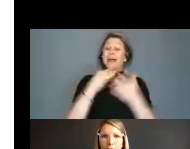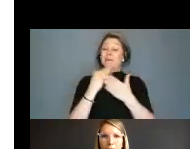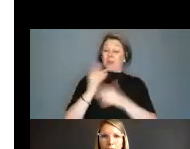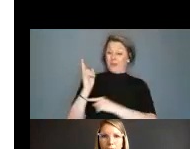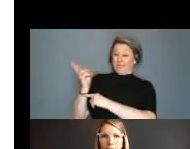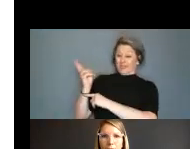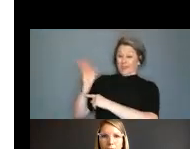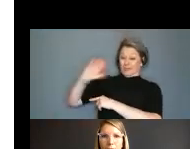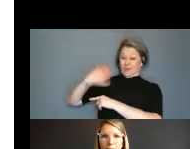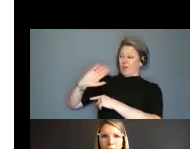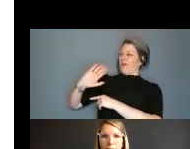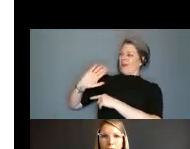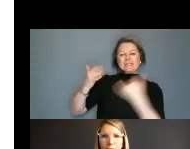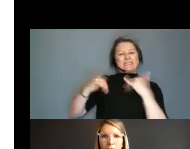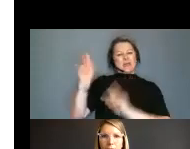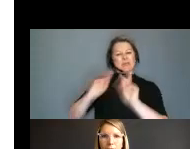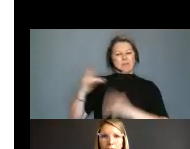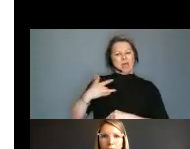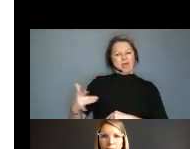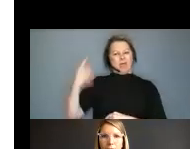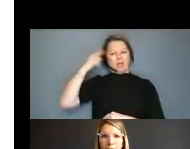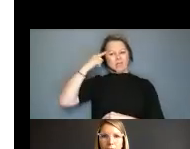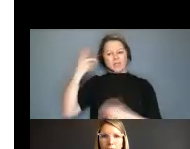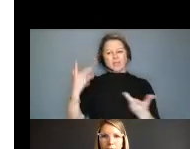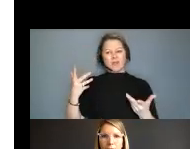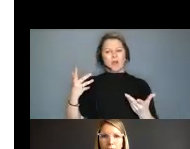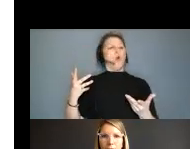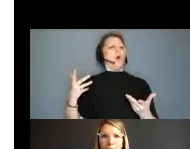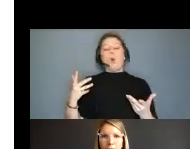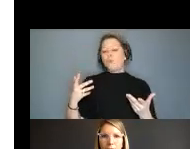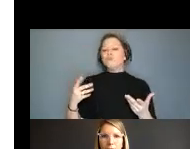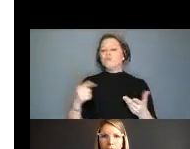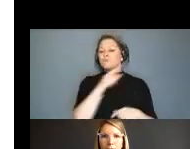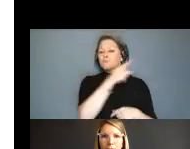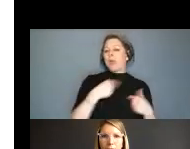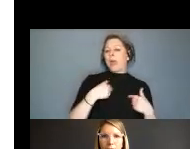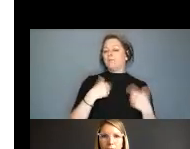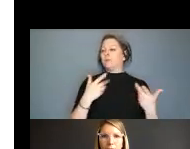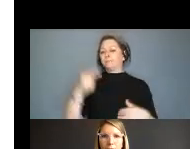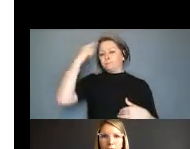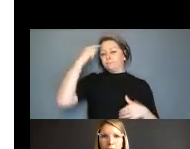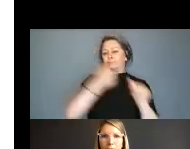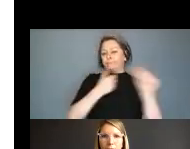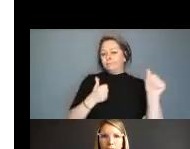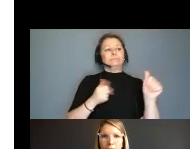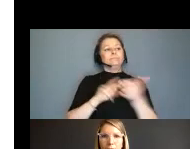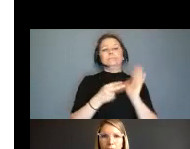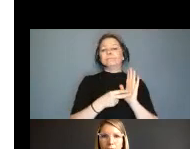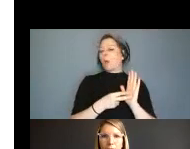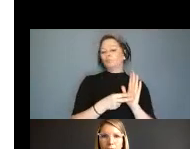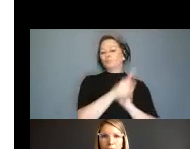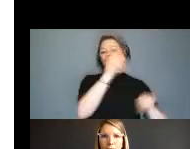think there is still a tendency out there to think that, if someone, does have, for example, a cognitive impairment, that their decision making is automatically in